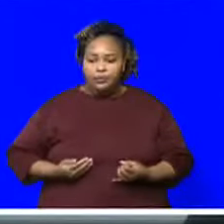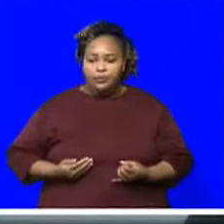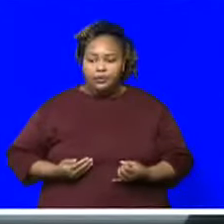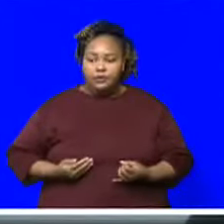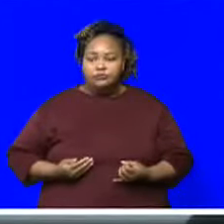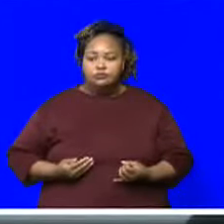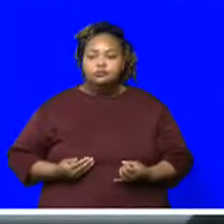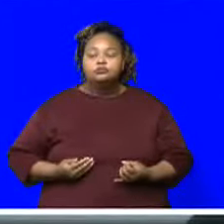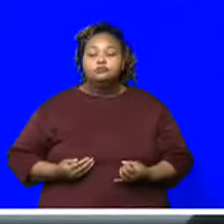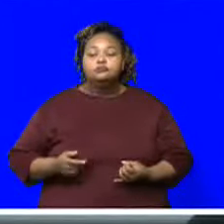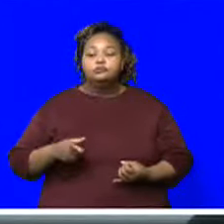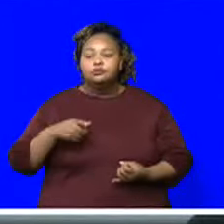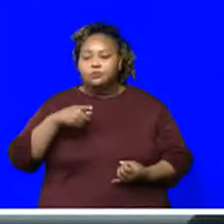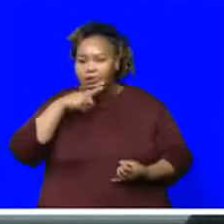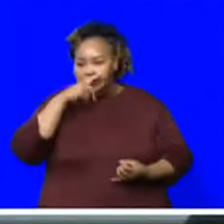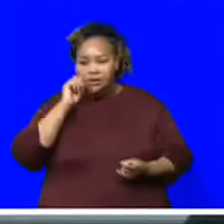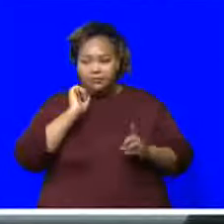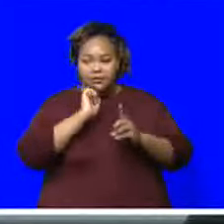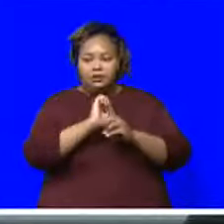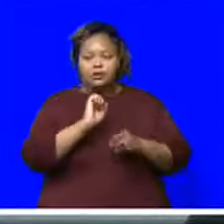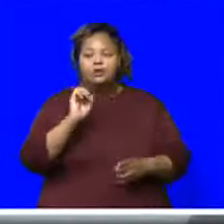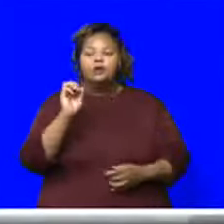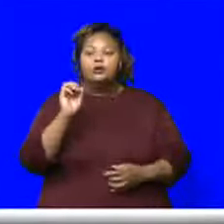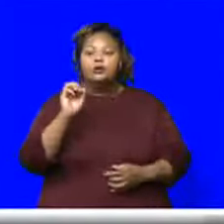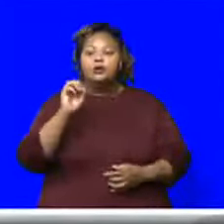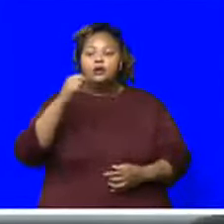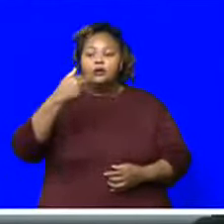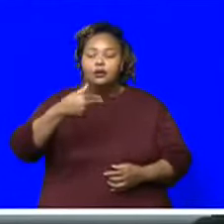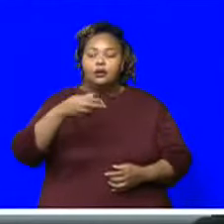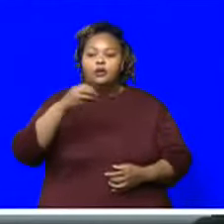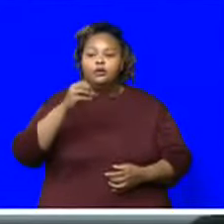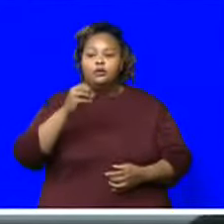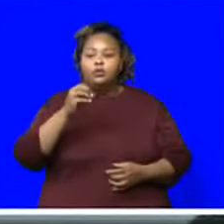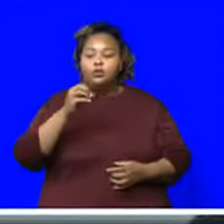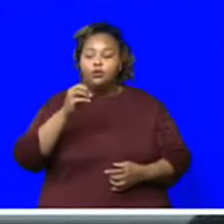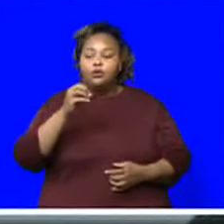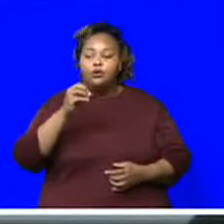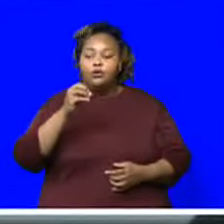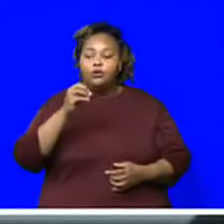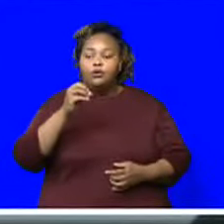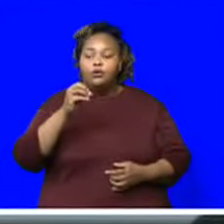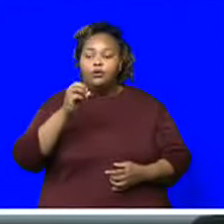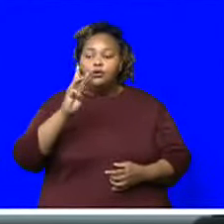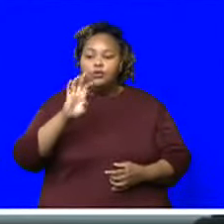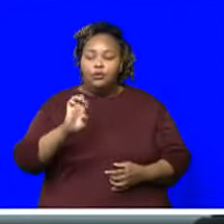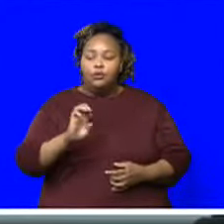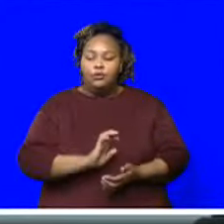and the female athlete is going to be Hayley Hoy. And now moving on to boxing.